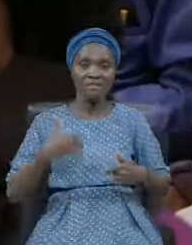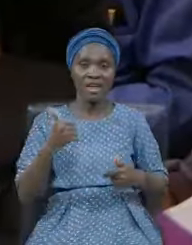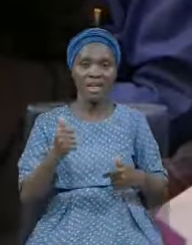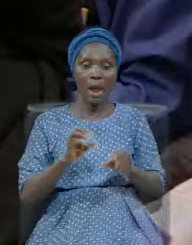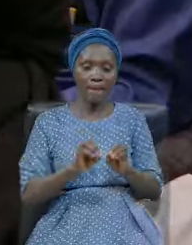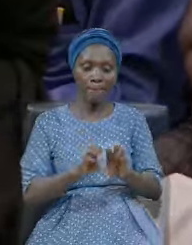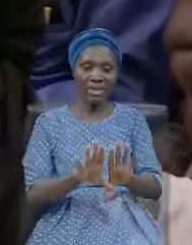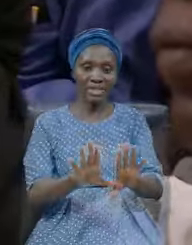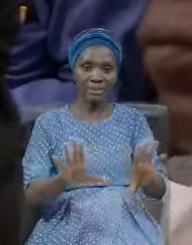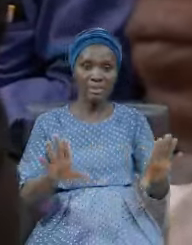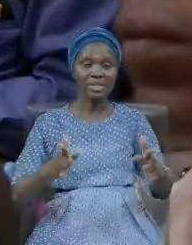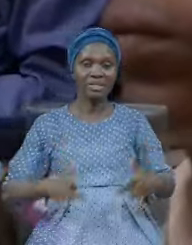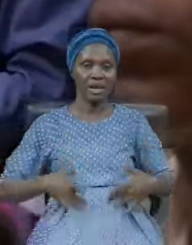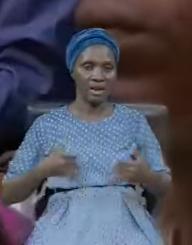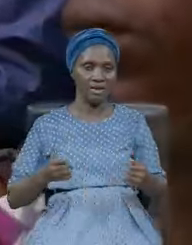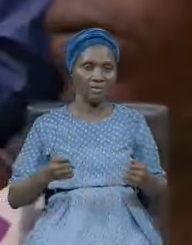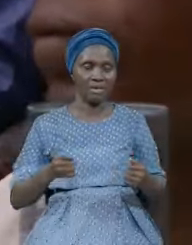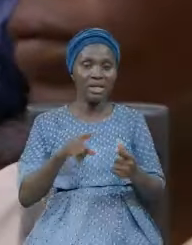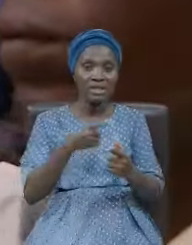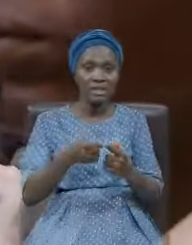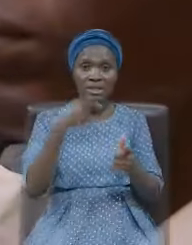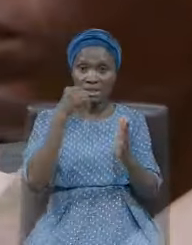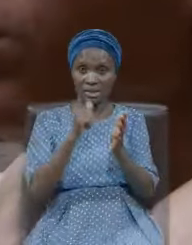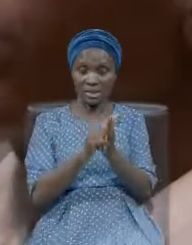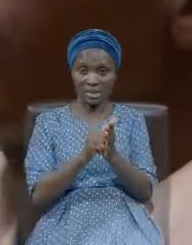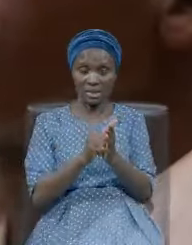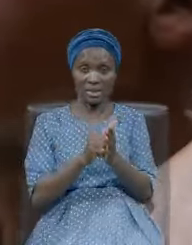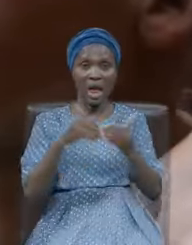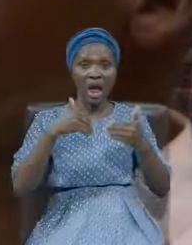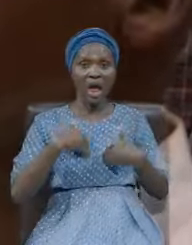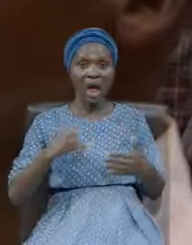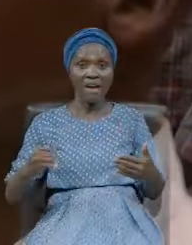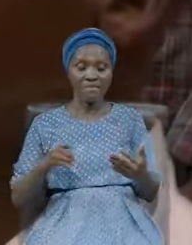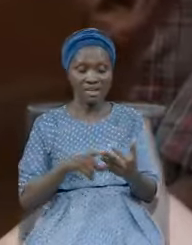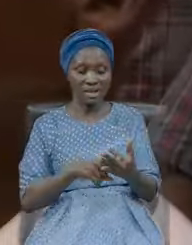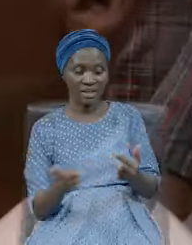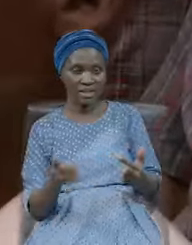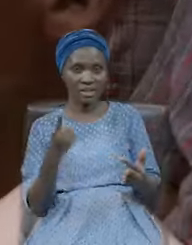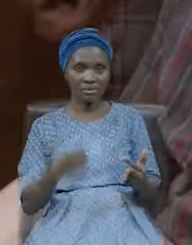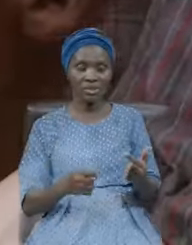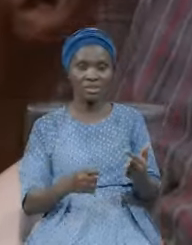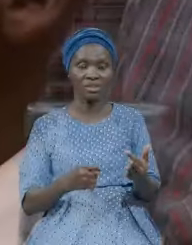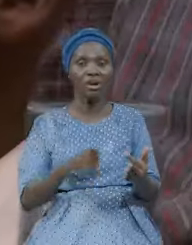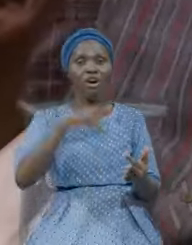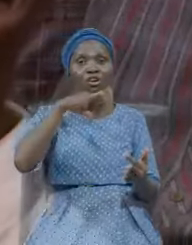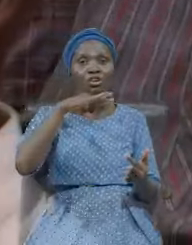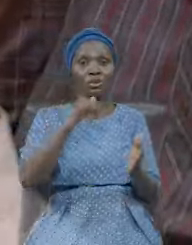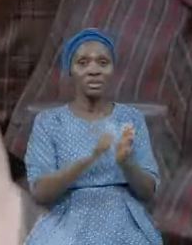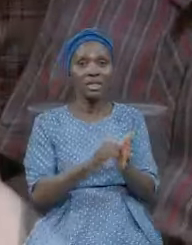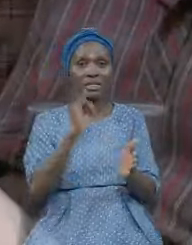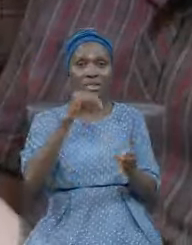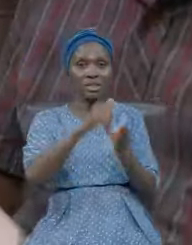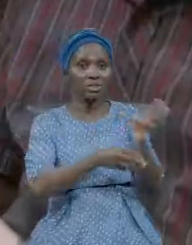it says, having escaped the corruption that is in the world